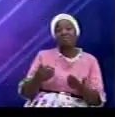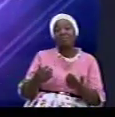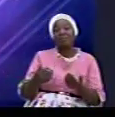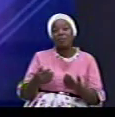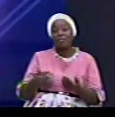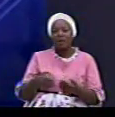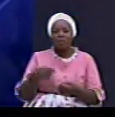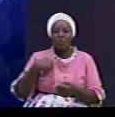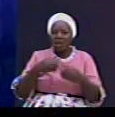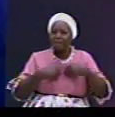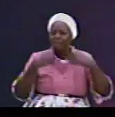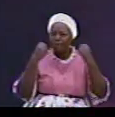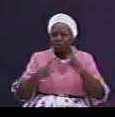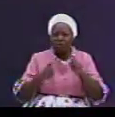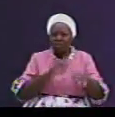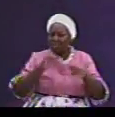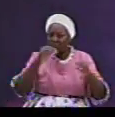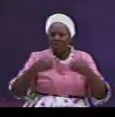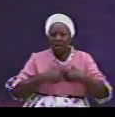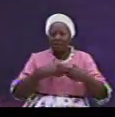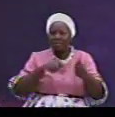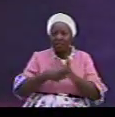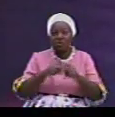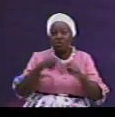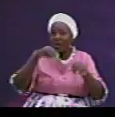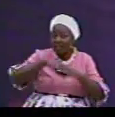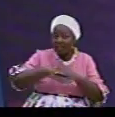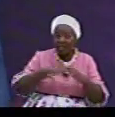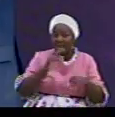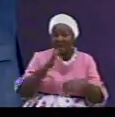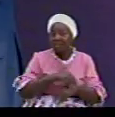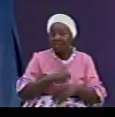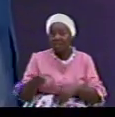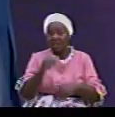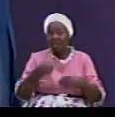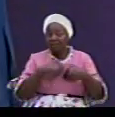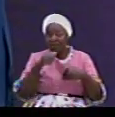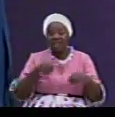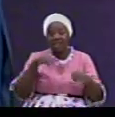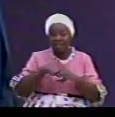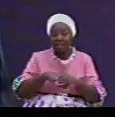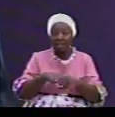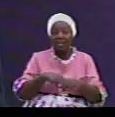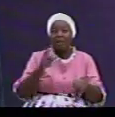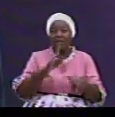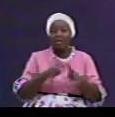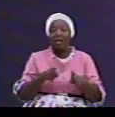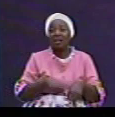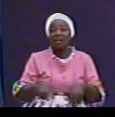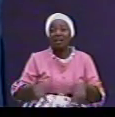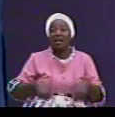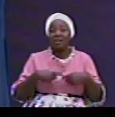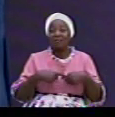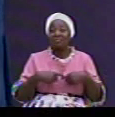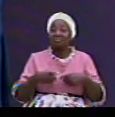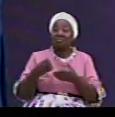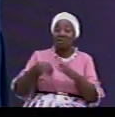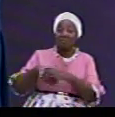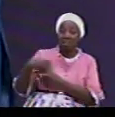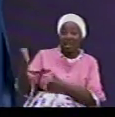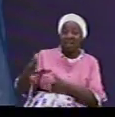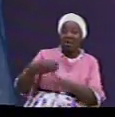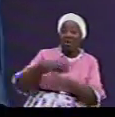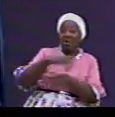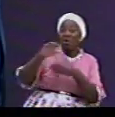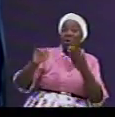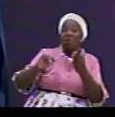the key to enter, and they have not entered. Their lives are oppressed. All the elements of